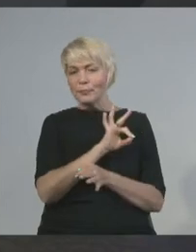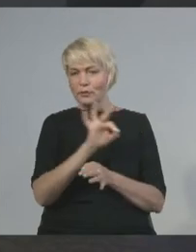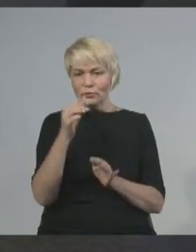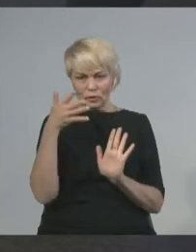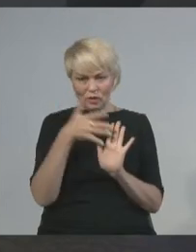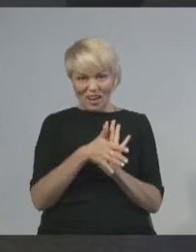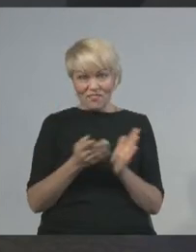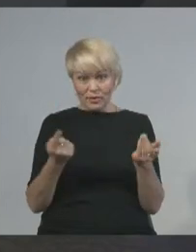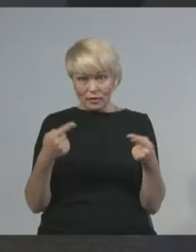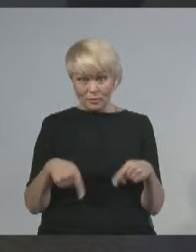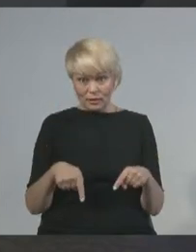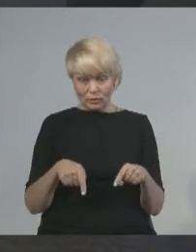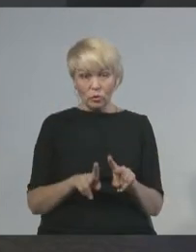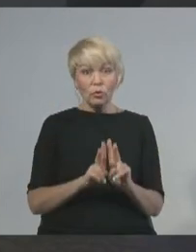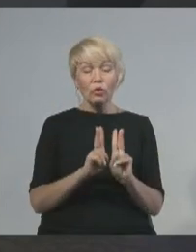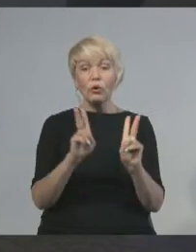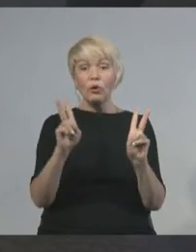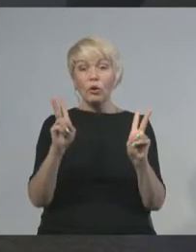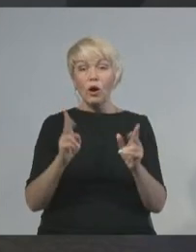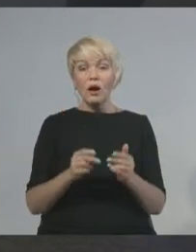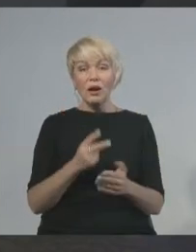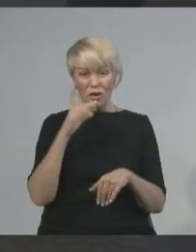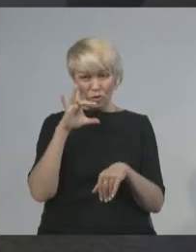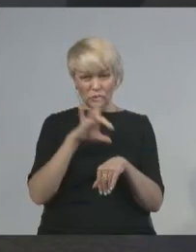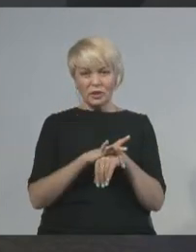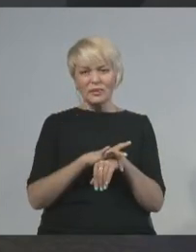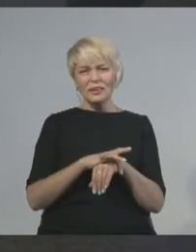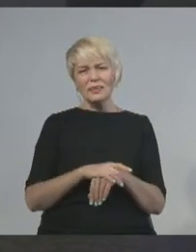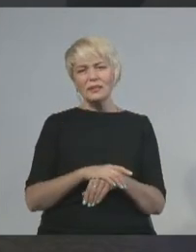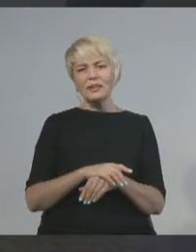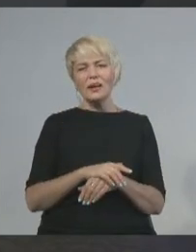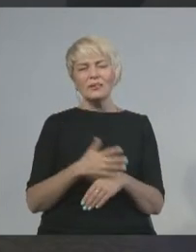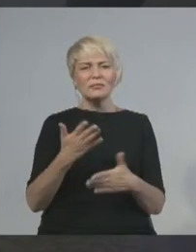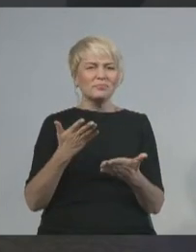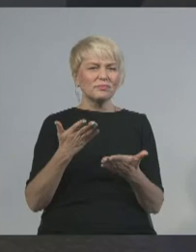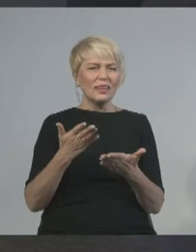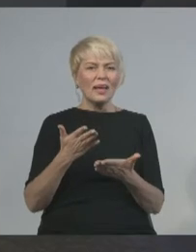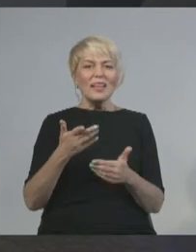generate money if i can say so